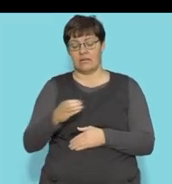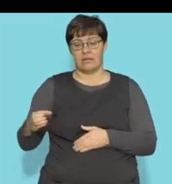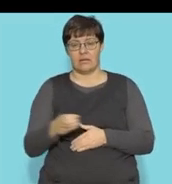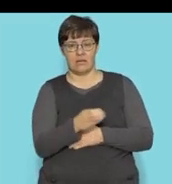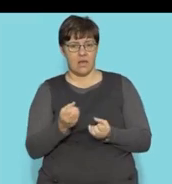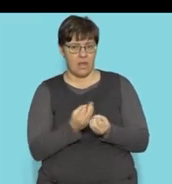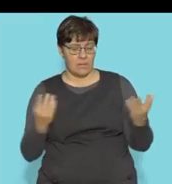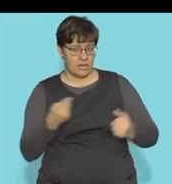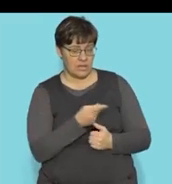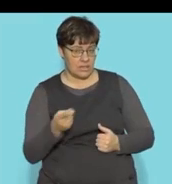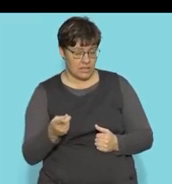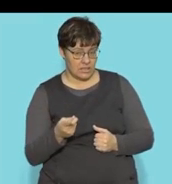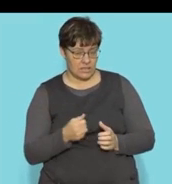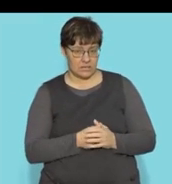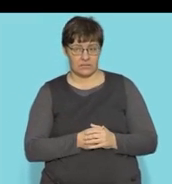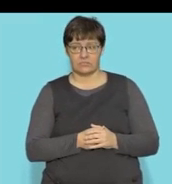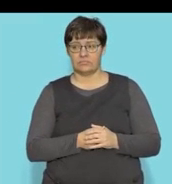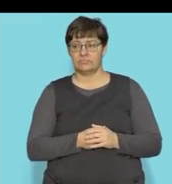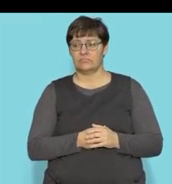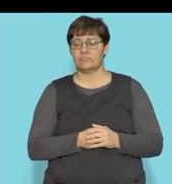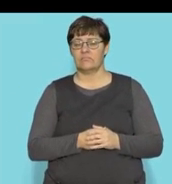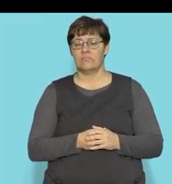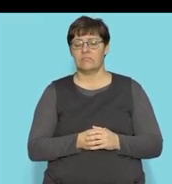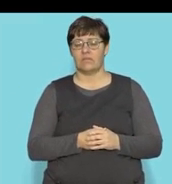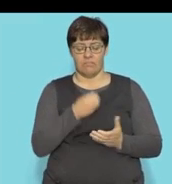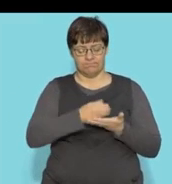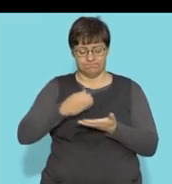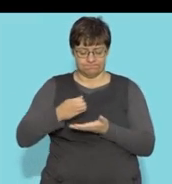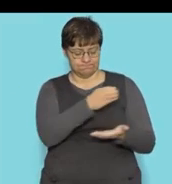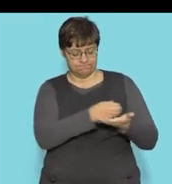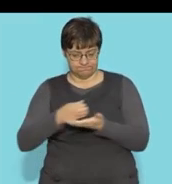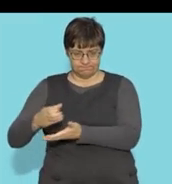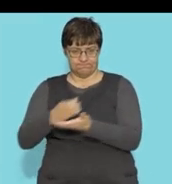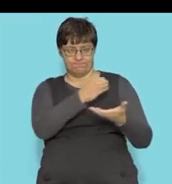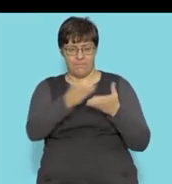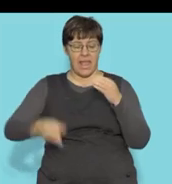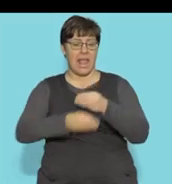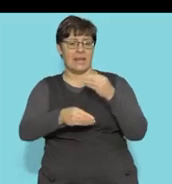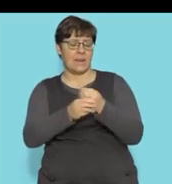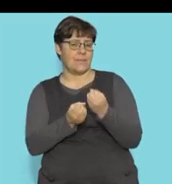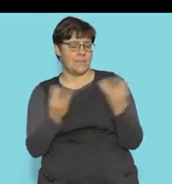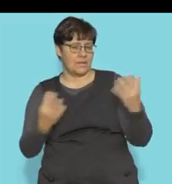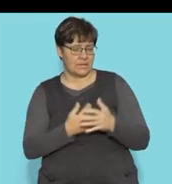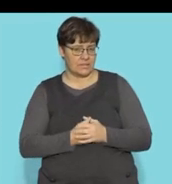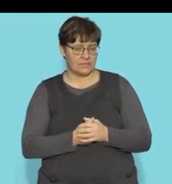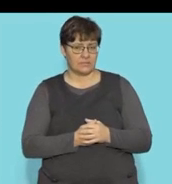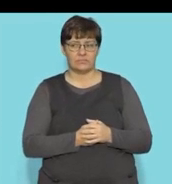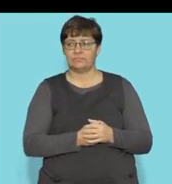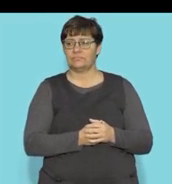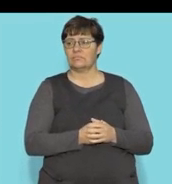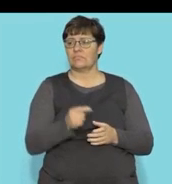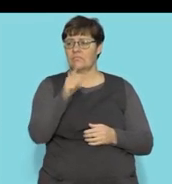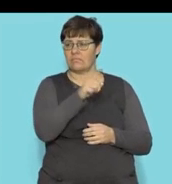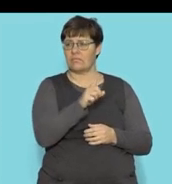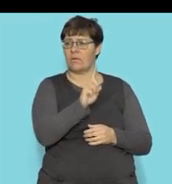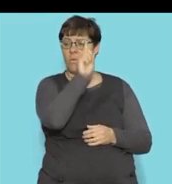into this empty space. So the follow-up question is, how many more cans can we add to this box? So if I consider